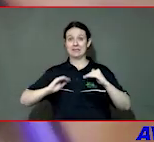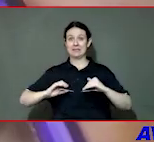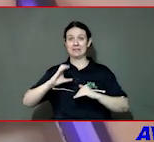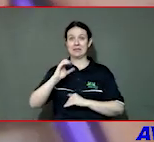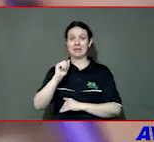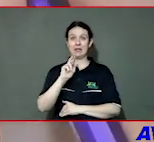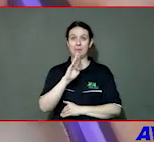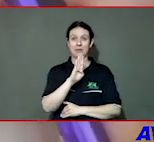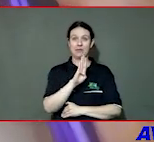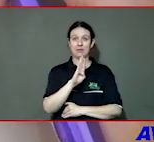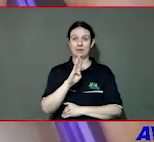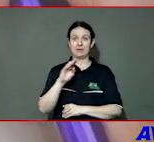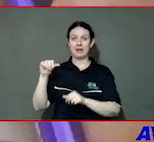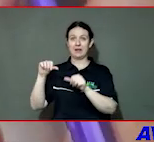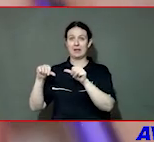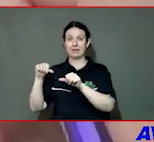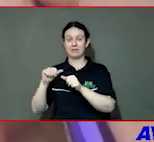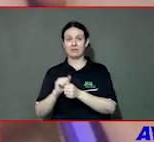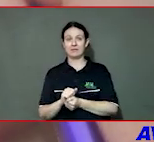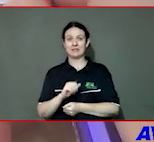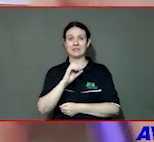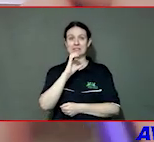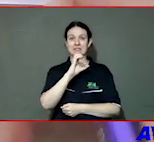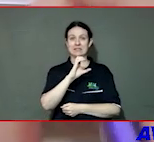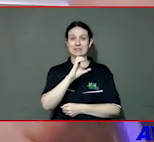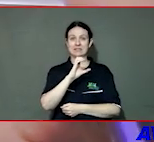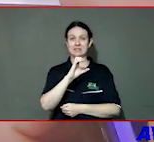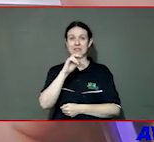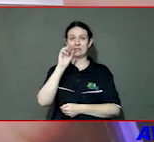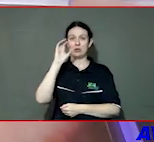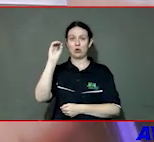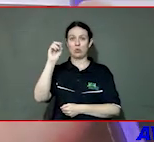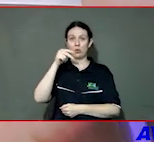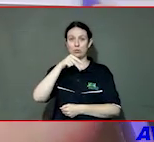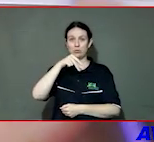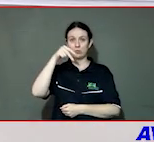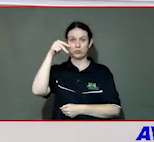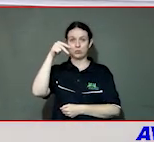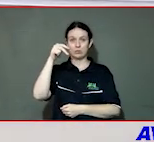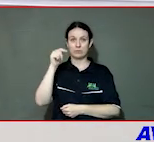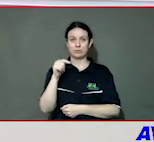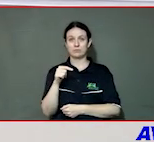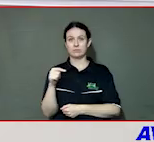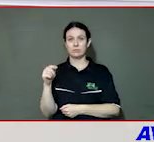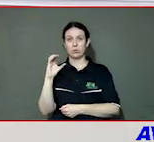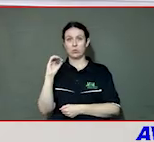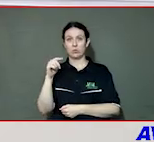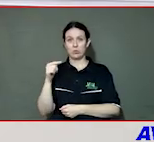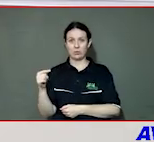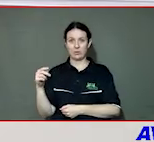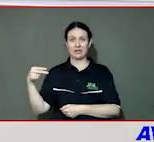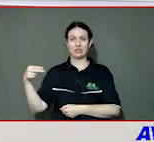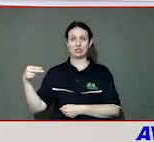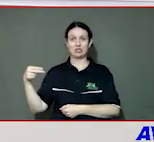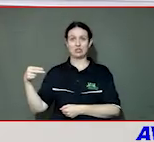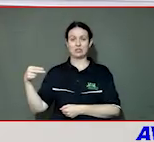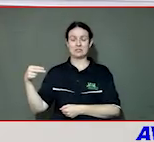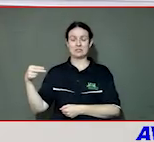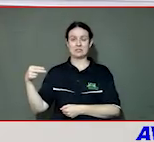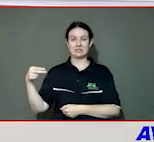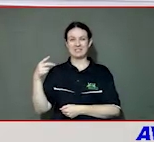acids, they will be C double bond O with an O and an H. You will see they're not